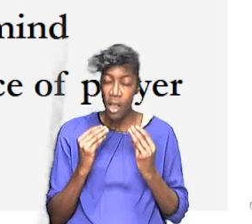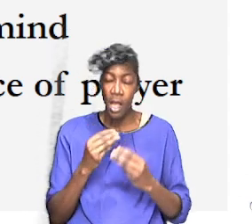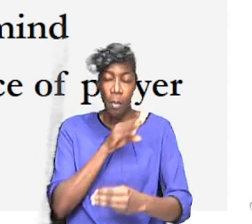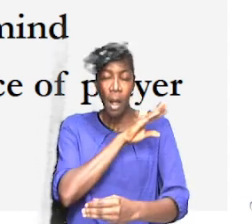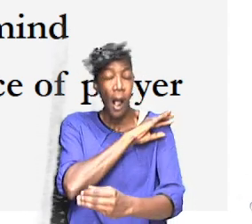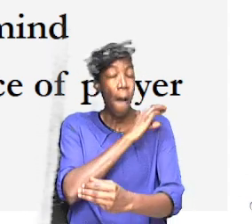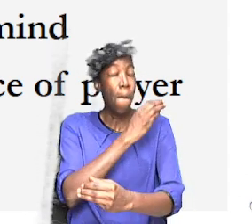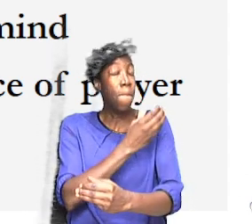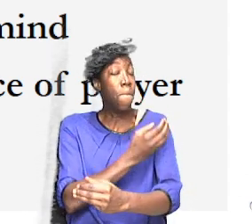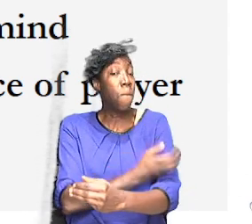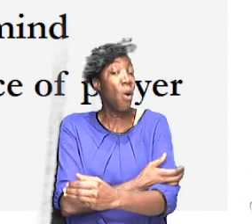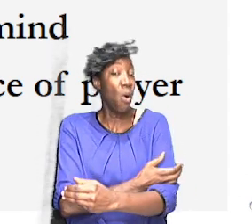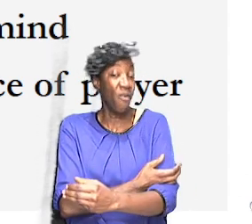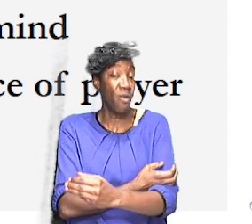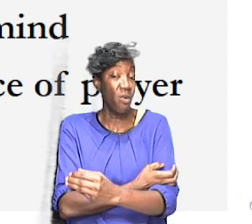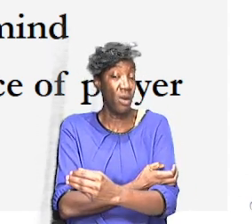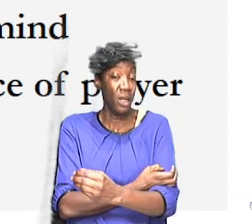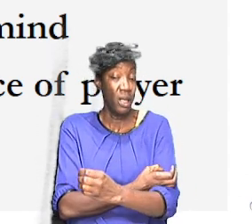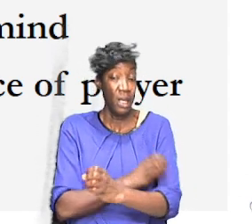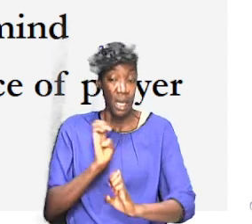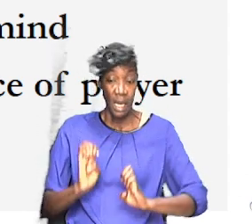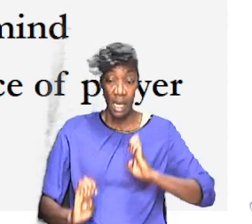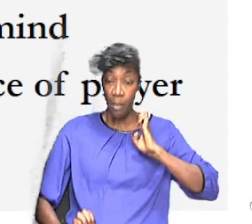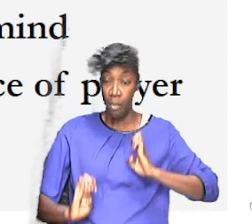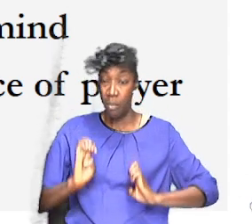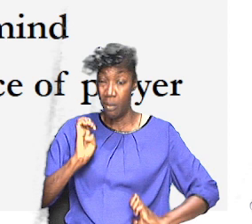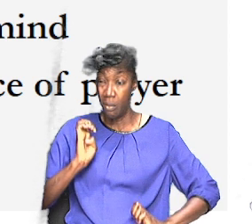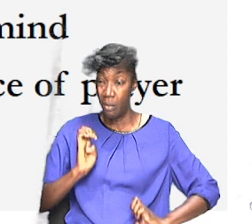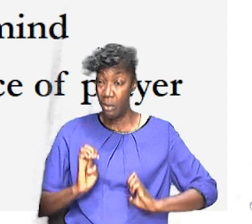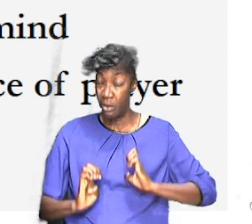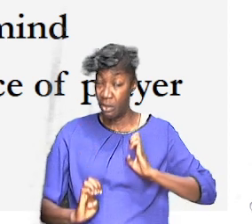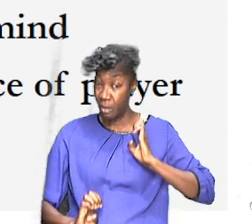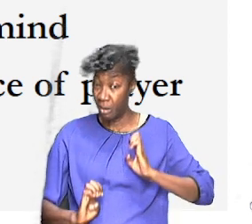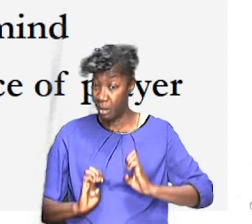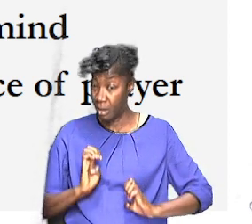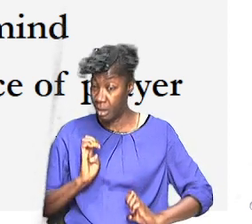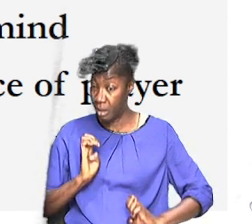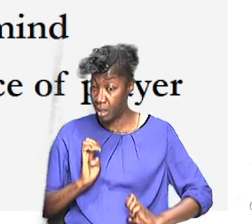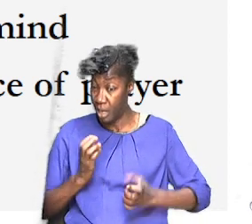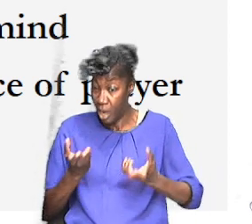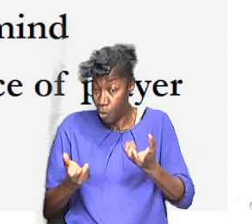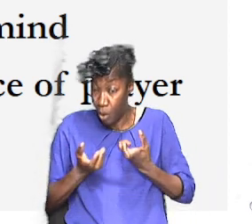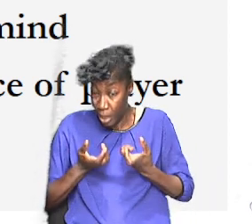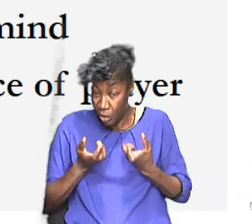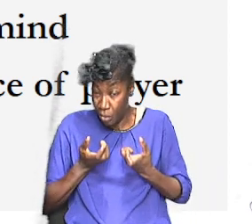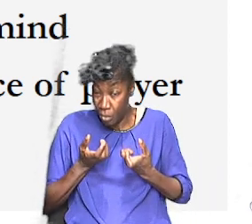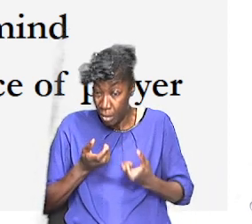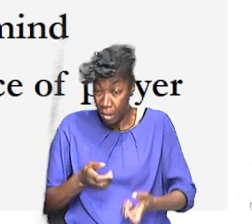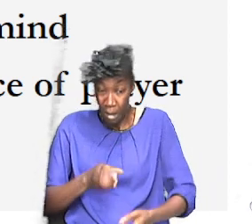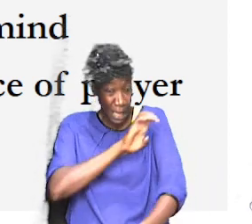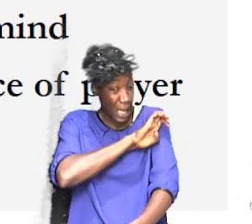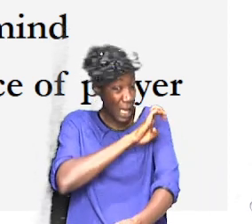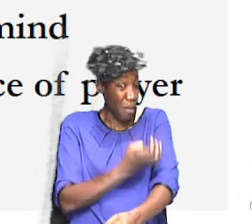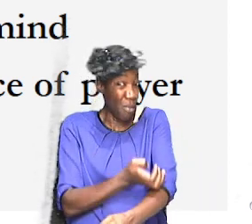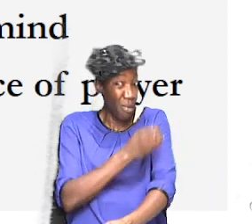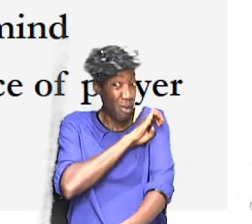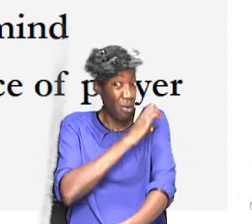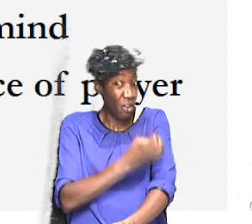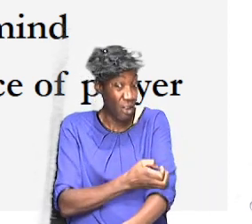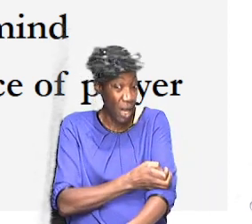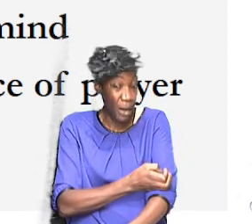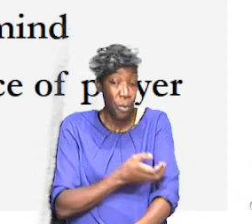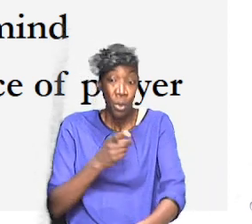powerful emotion because it causes people to feel dejected. It causes people to feel